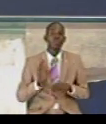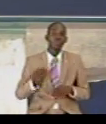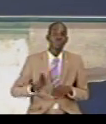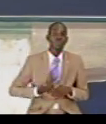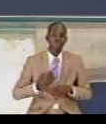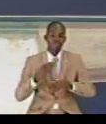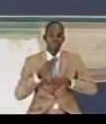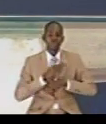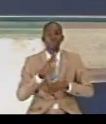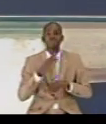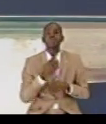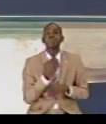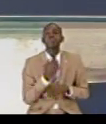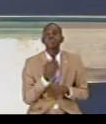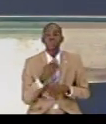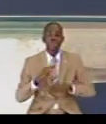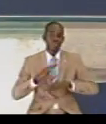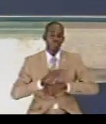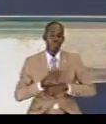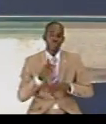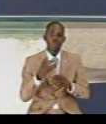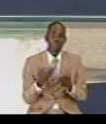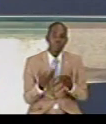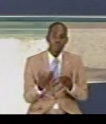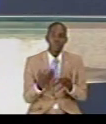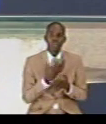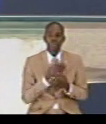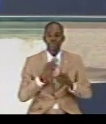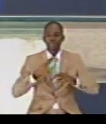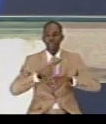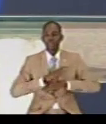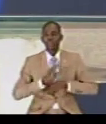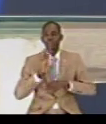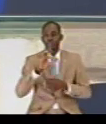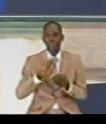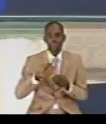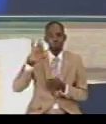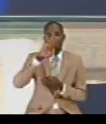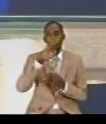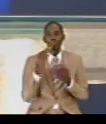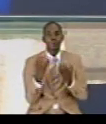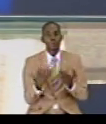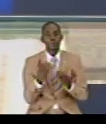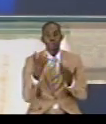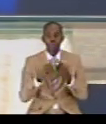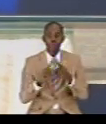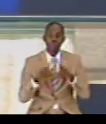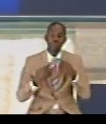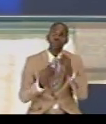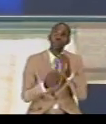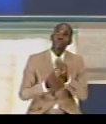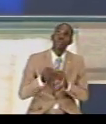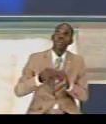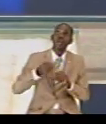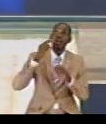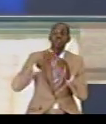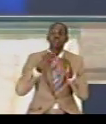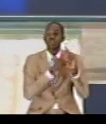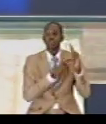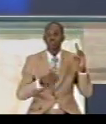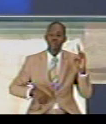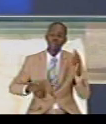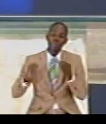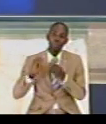longing, and to satisfy your spiritual desire. You want to go higher in the Lord, farther in the